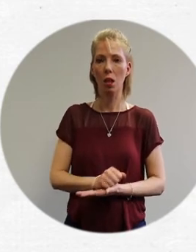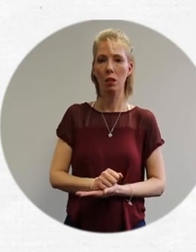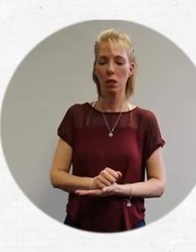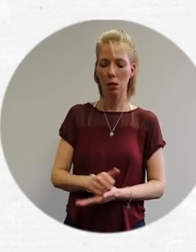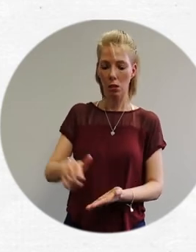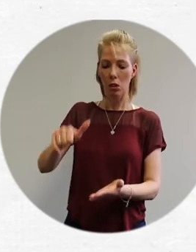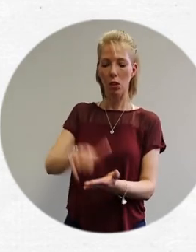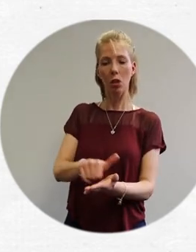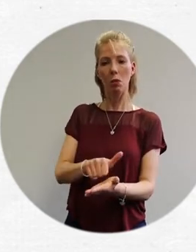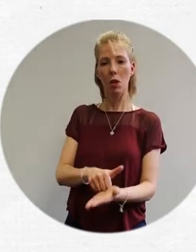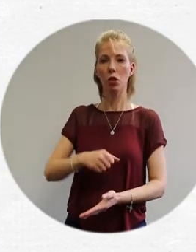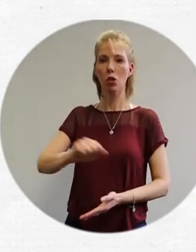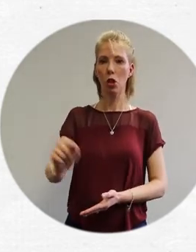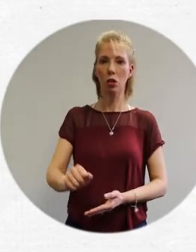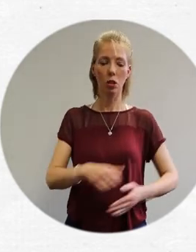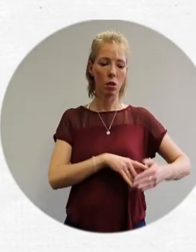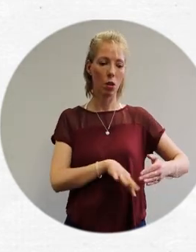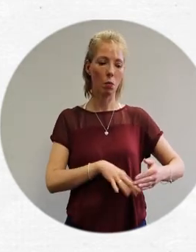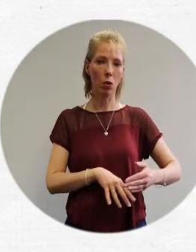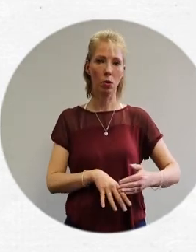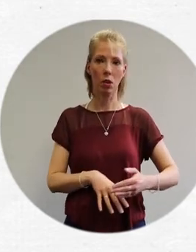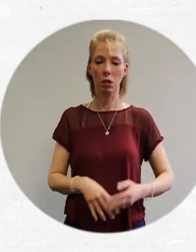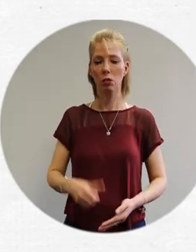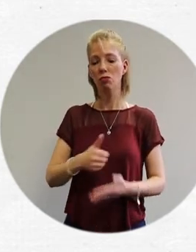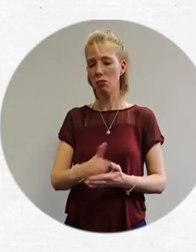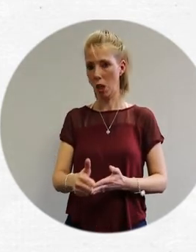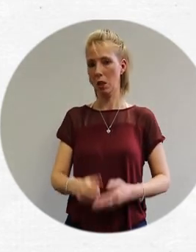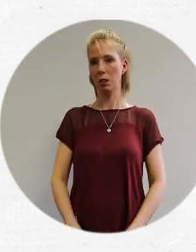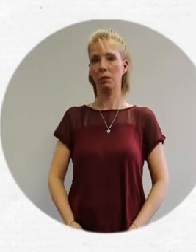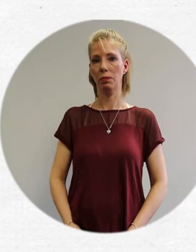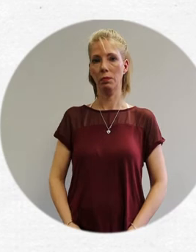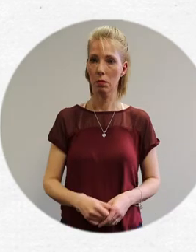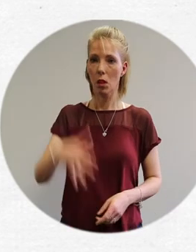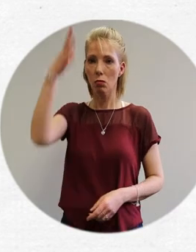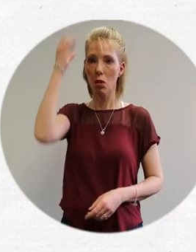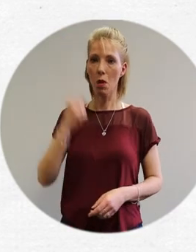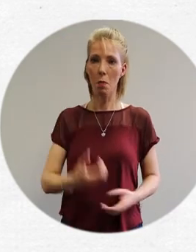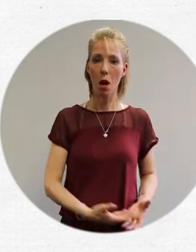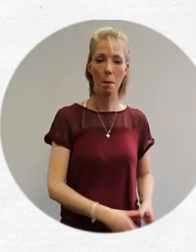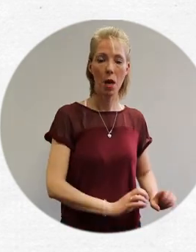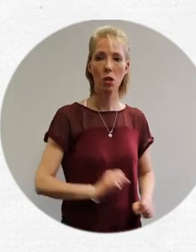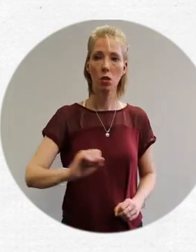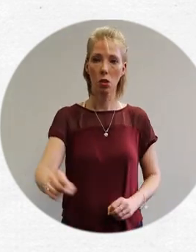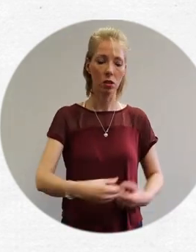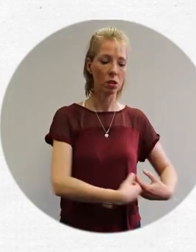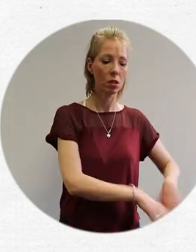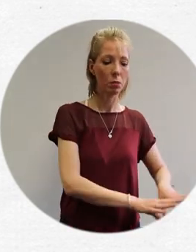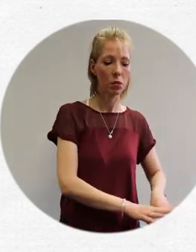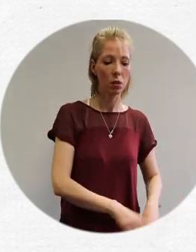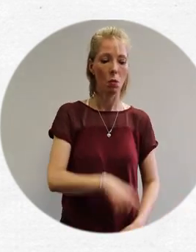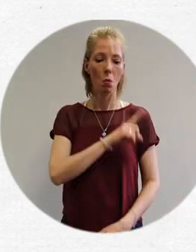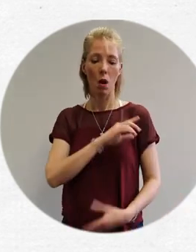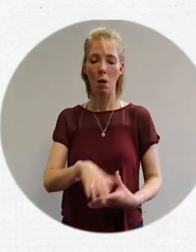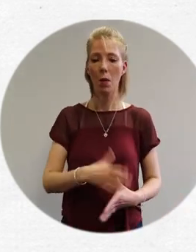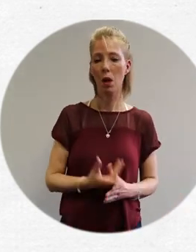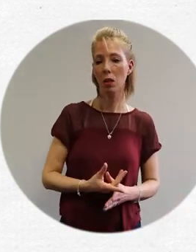Clear out your documents on computers and other devices regularly. Remember to